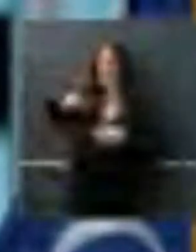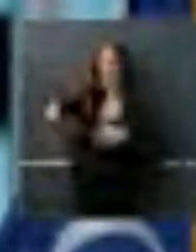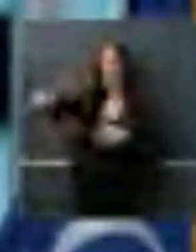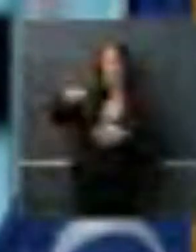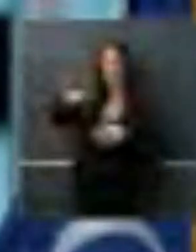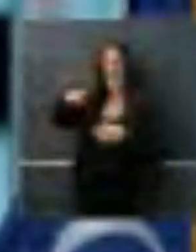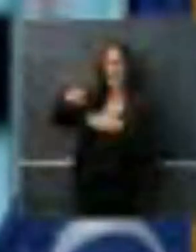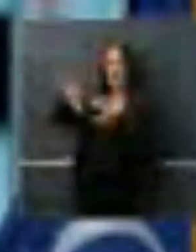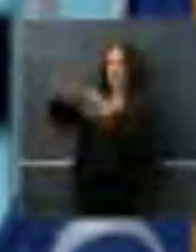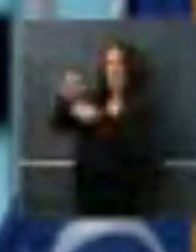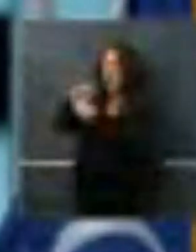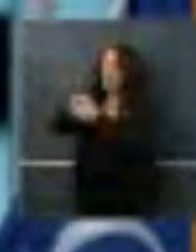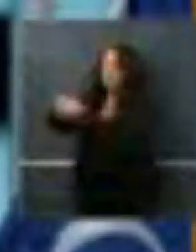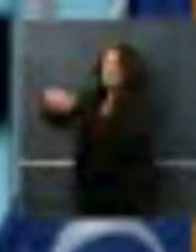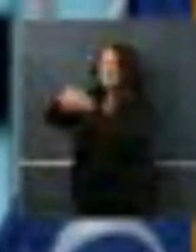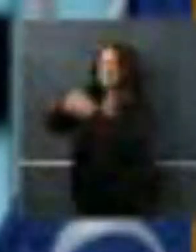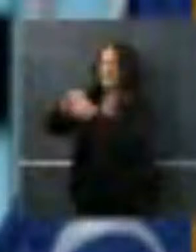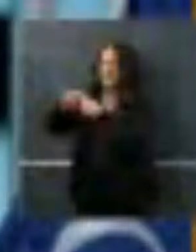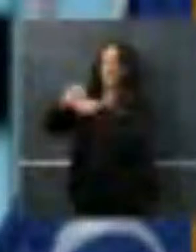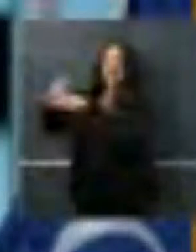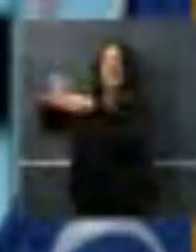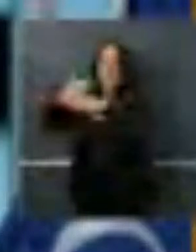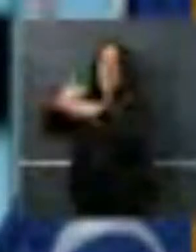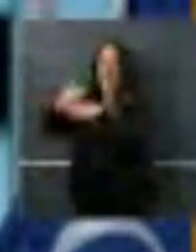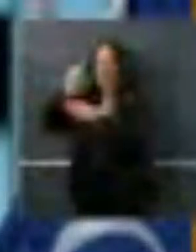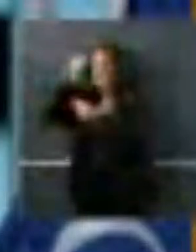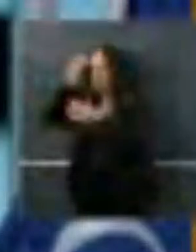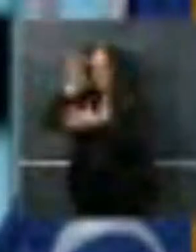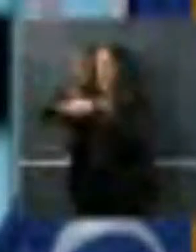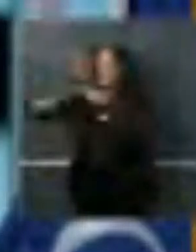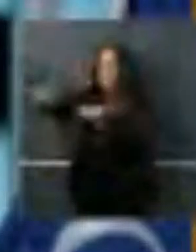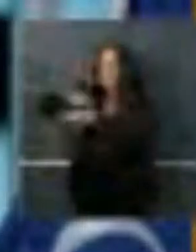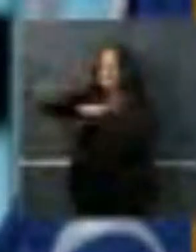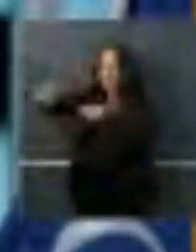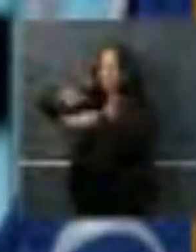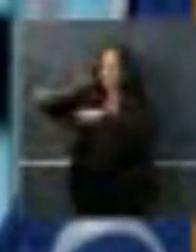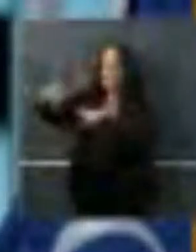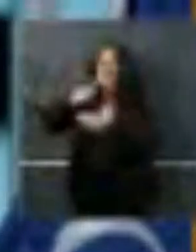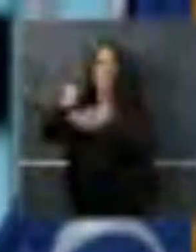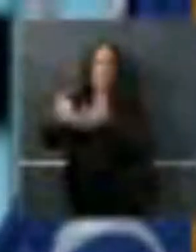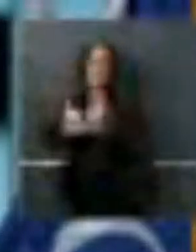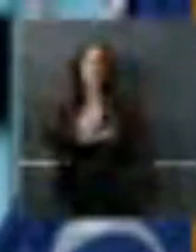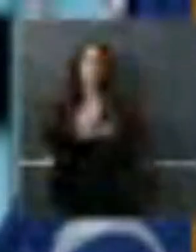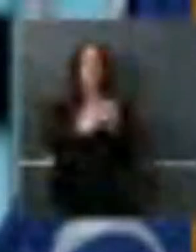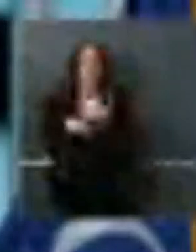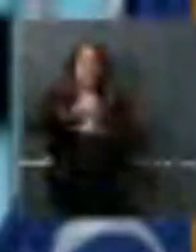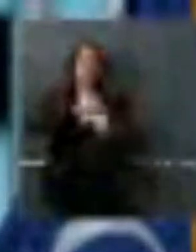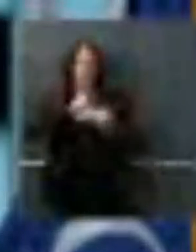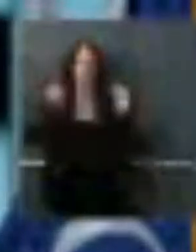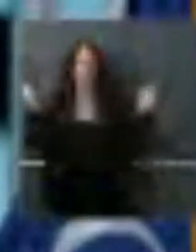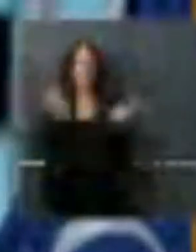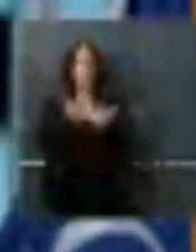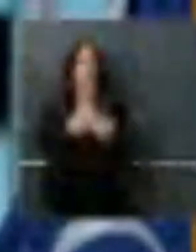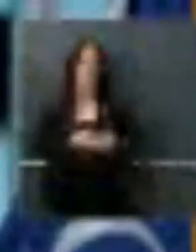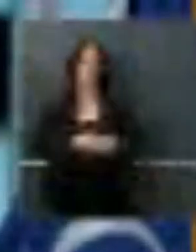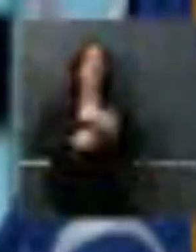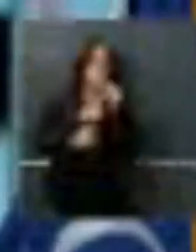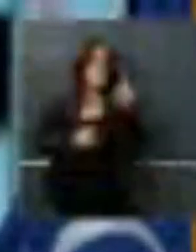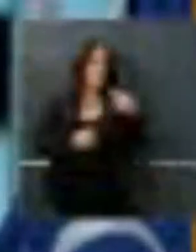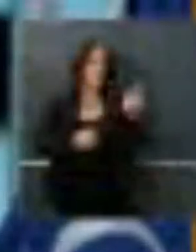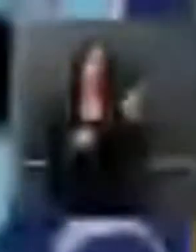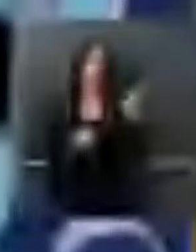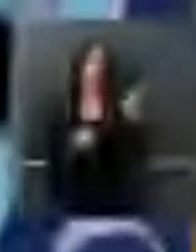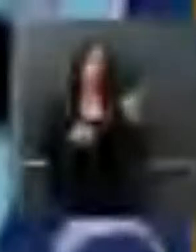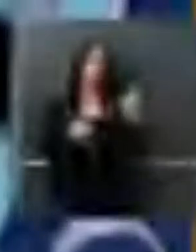incredible opportunity for all of us in California, not just the generosity of these individuals to another state. And so again, this